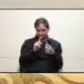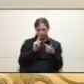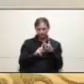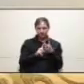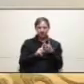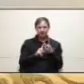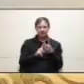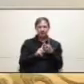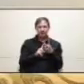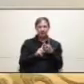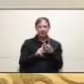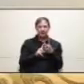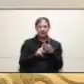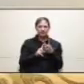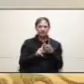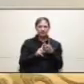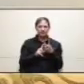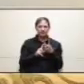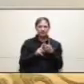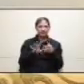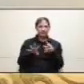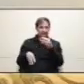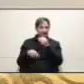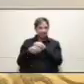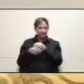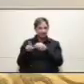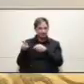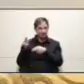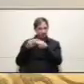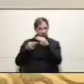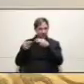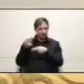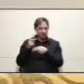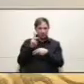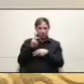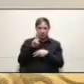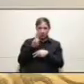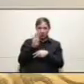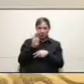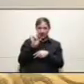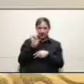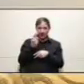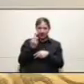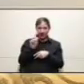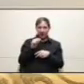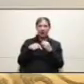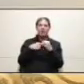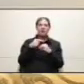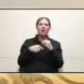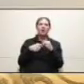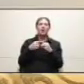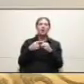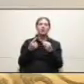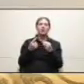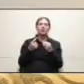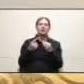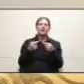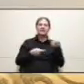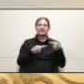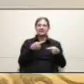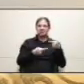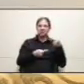The second thing, just to supplement what was said by Honorable Kubeka around the dispute on